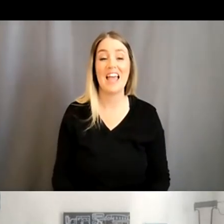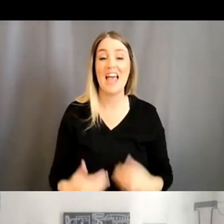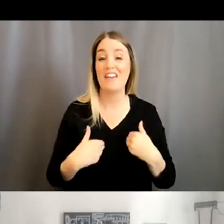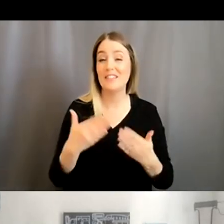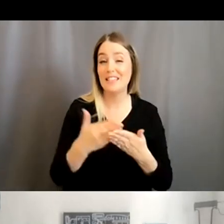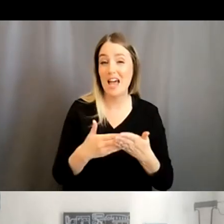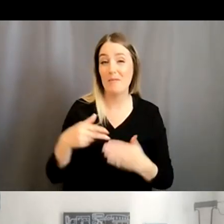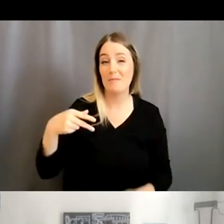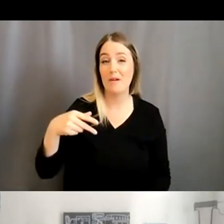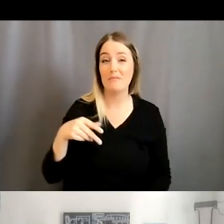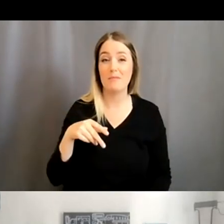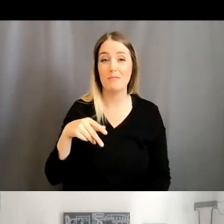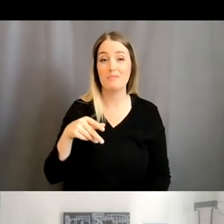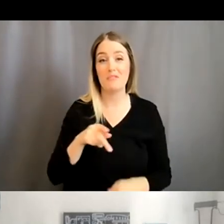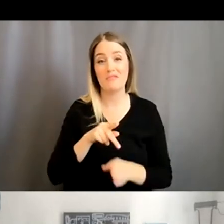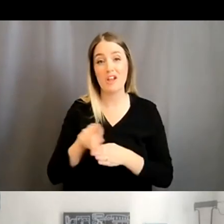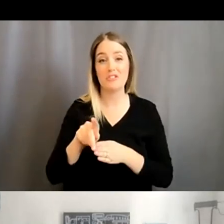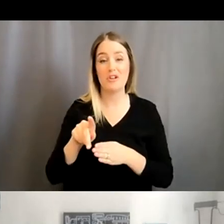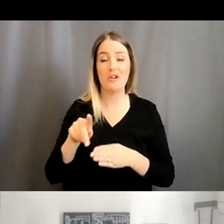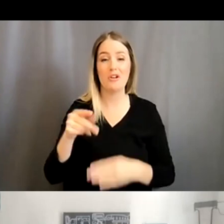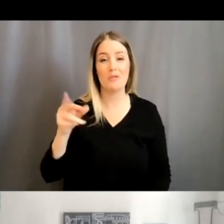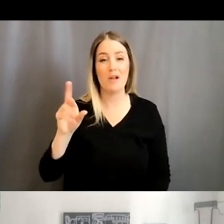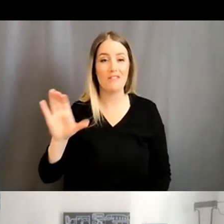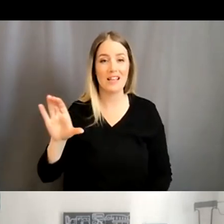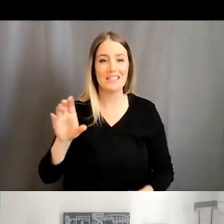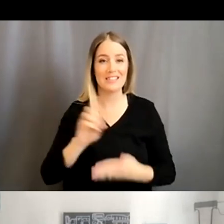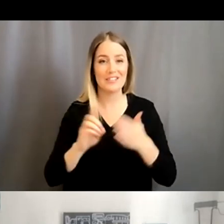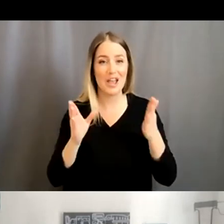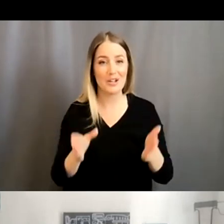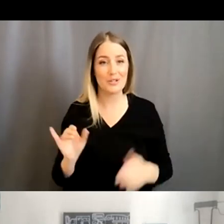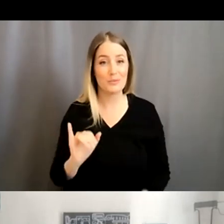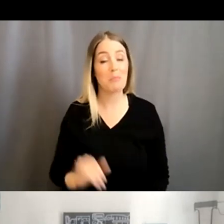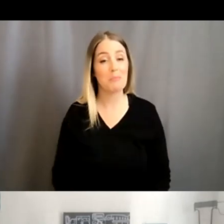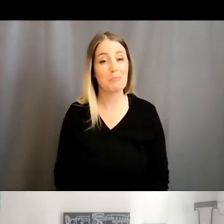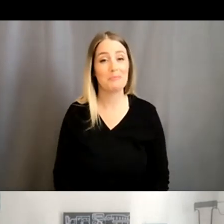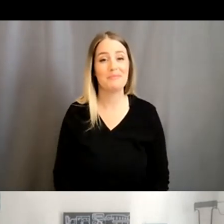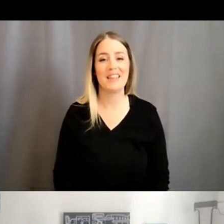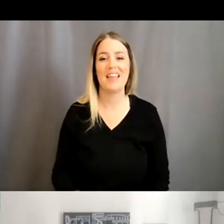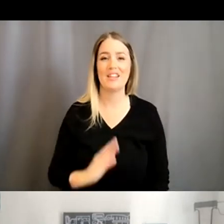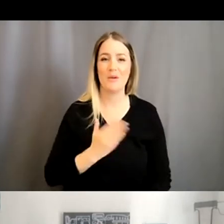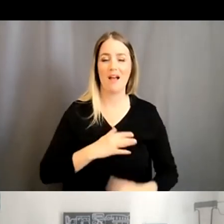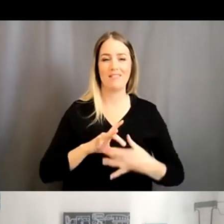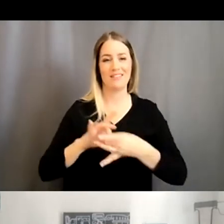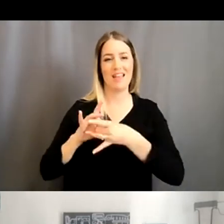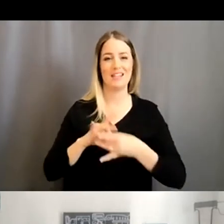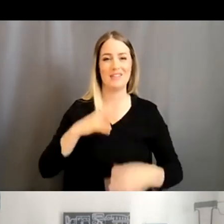professional graphic designers as well. And when it comes to our collective experience